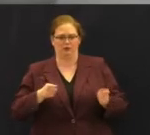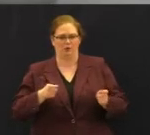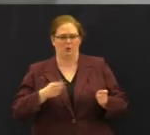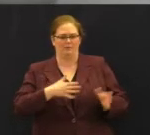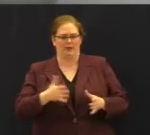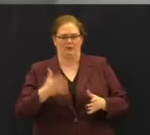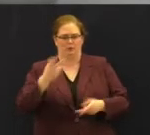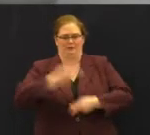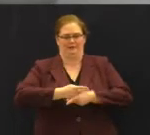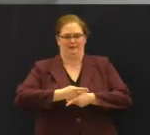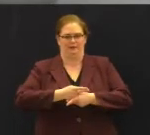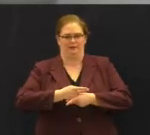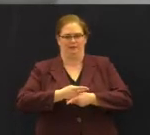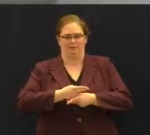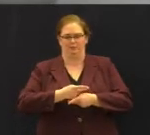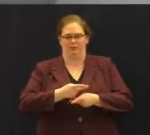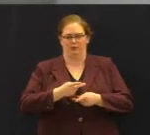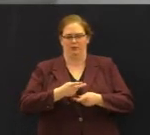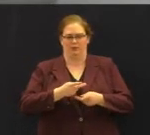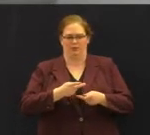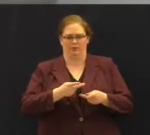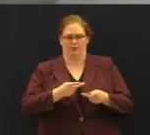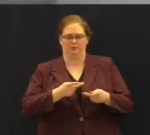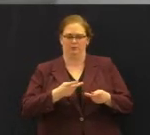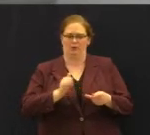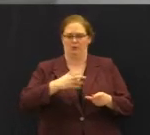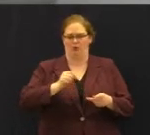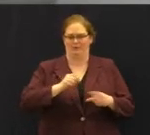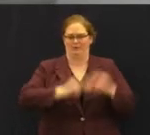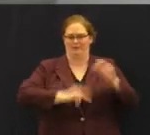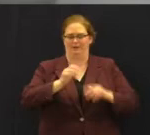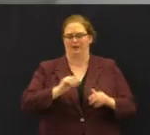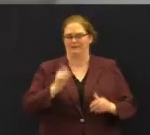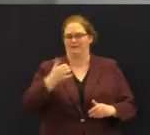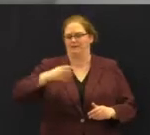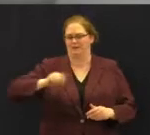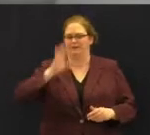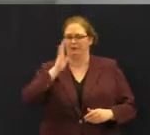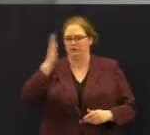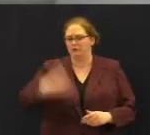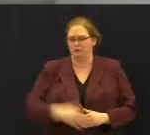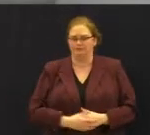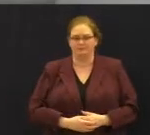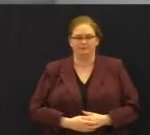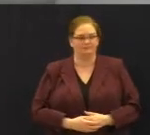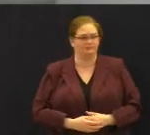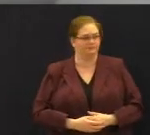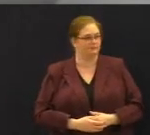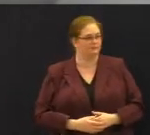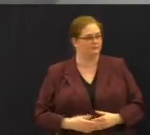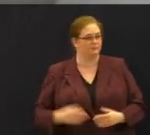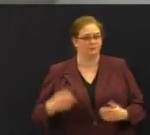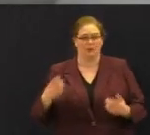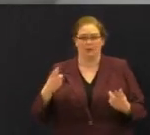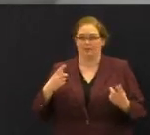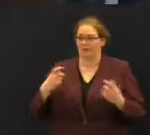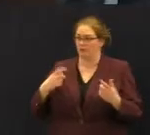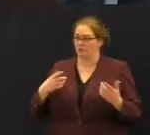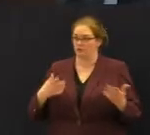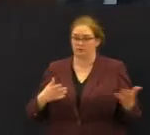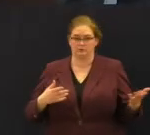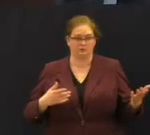to the project as an asset for the future. So. Terrific. Are there questions from the board, or? No?